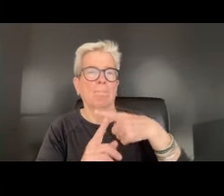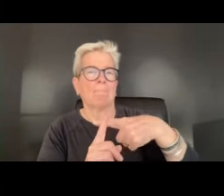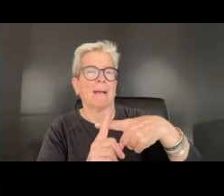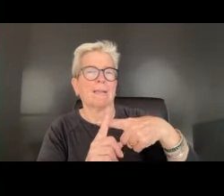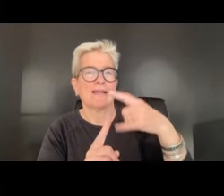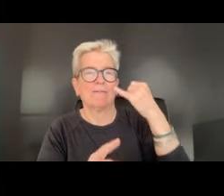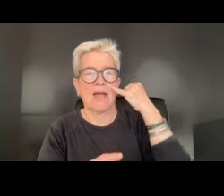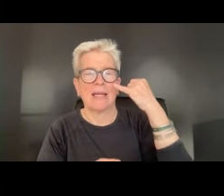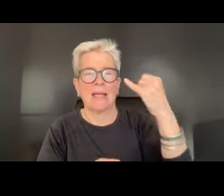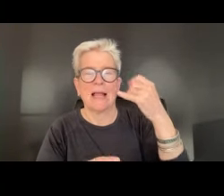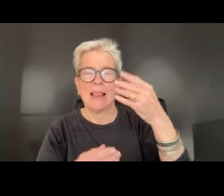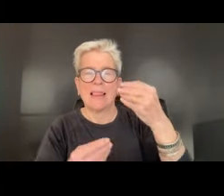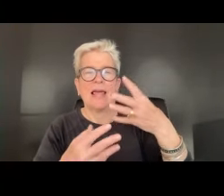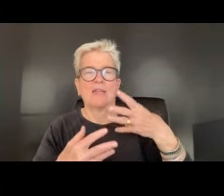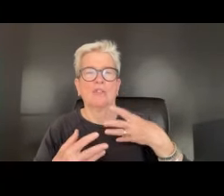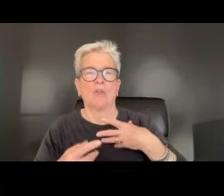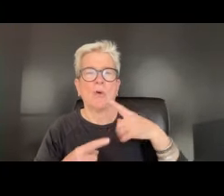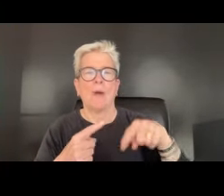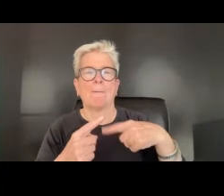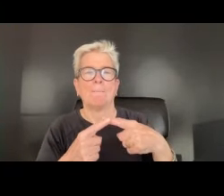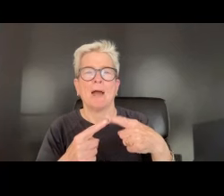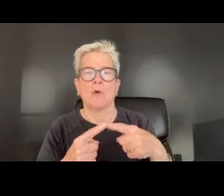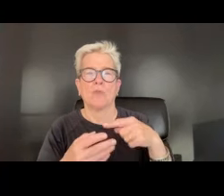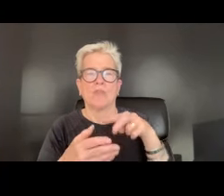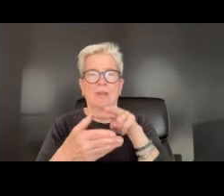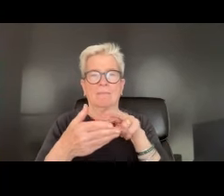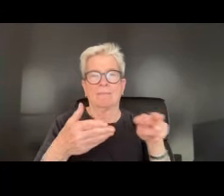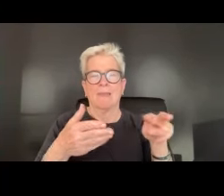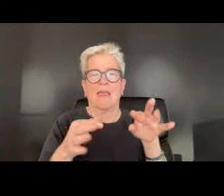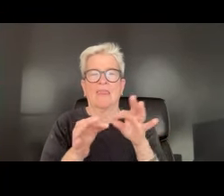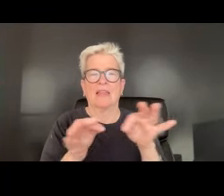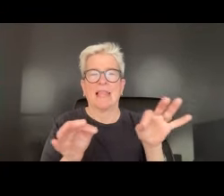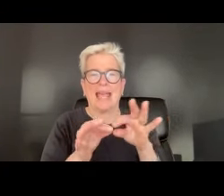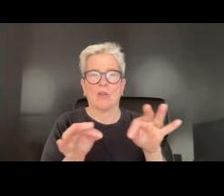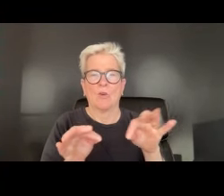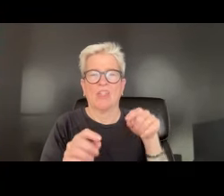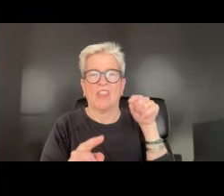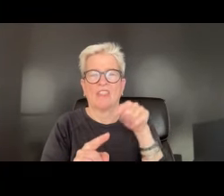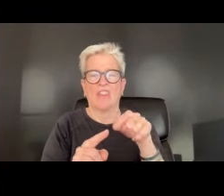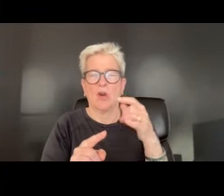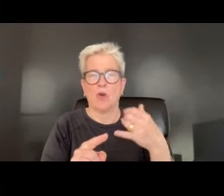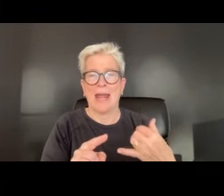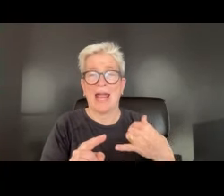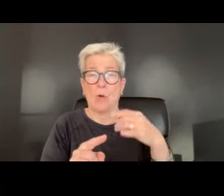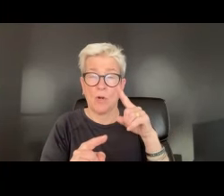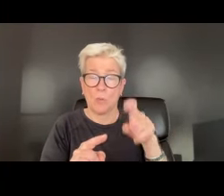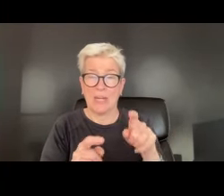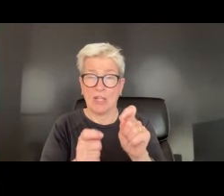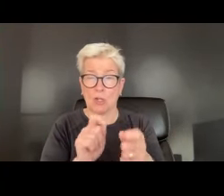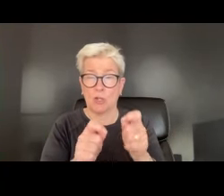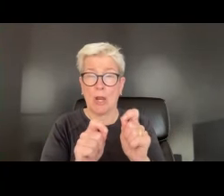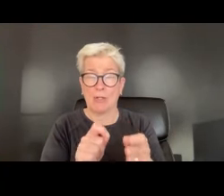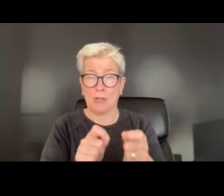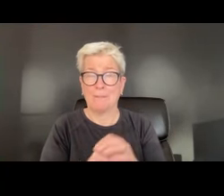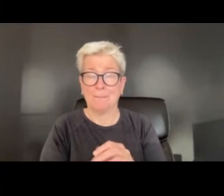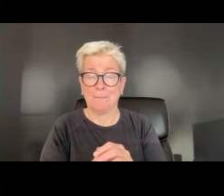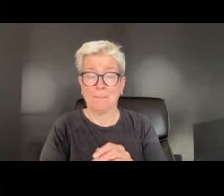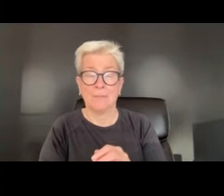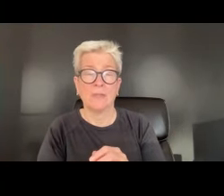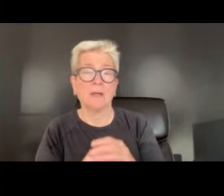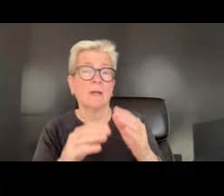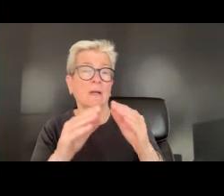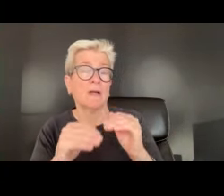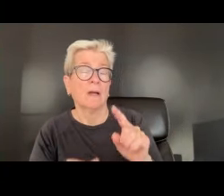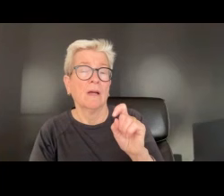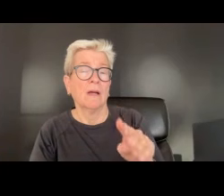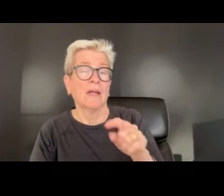let us know what you think of the existing language and whether it needs to be more specific. There's a question. Can you talk a bit about how the